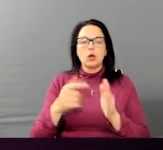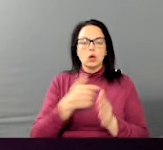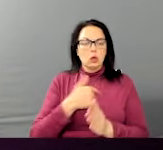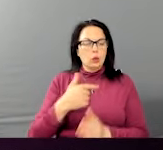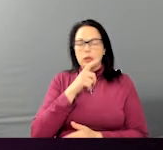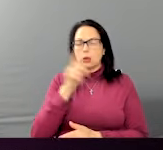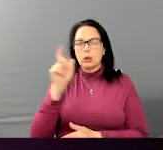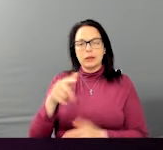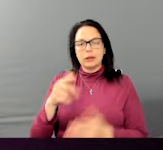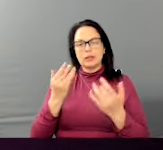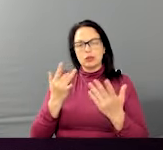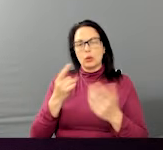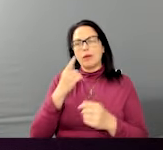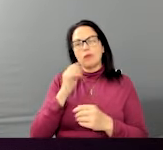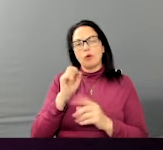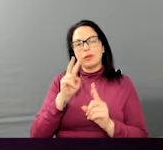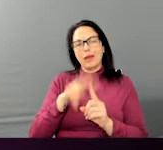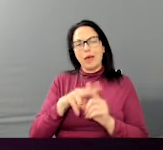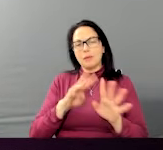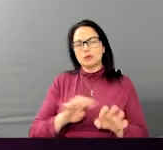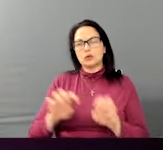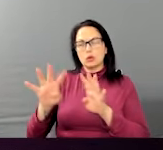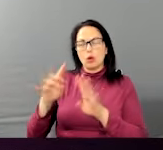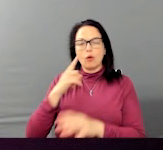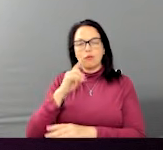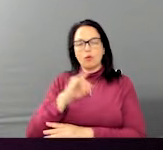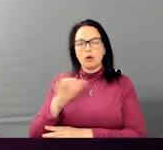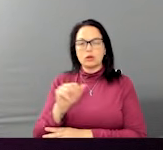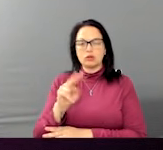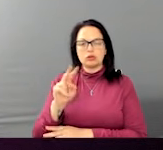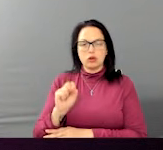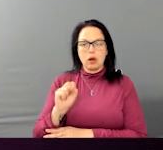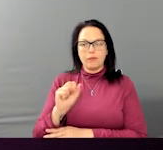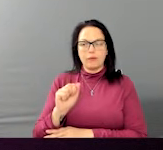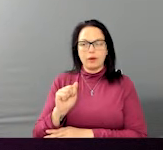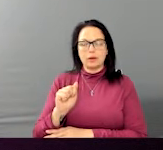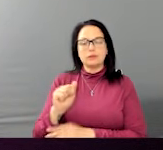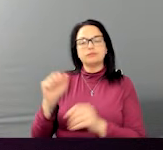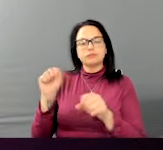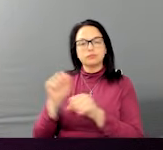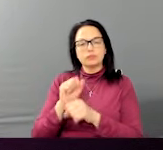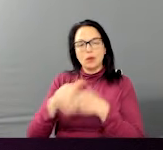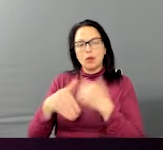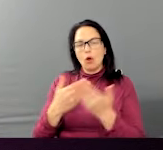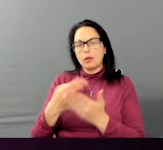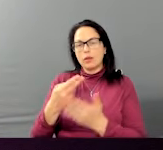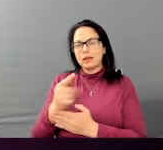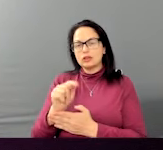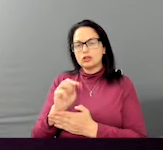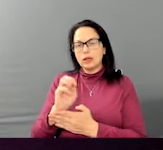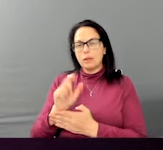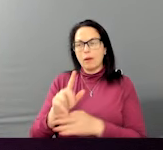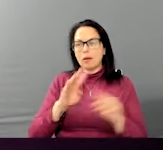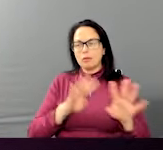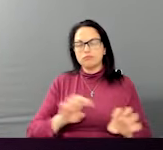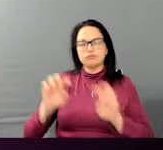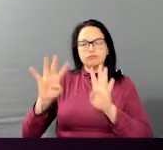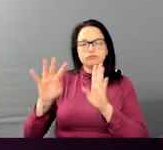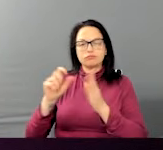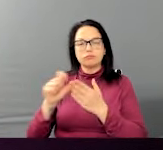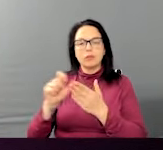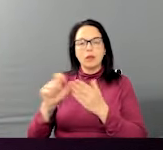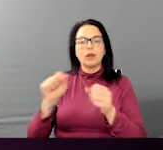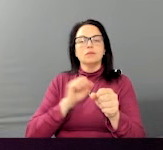before the application works. So everything, all the HTML loads onto the page. The